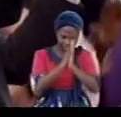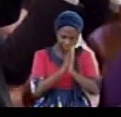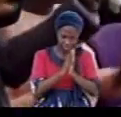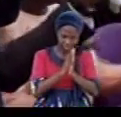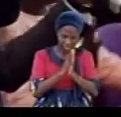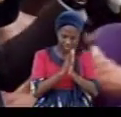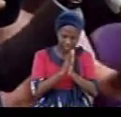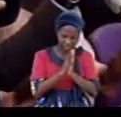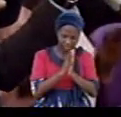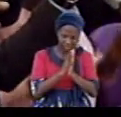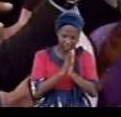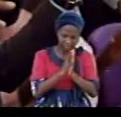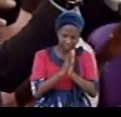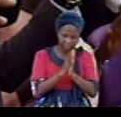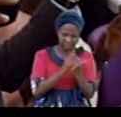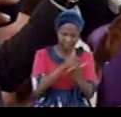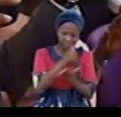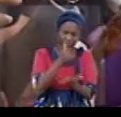name.